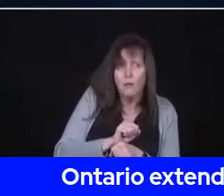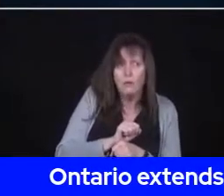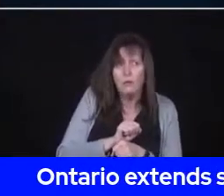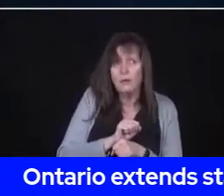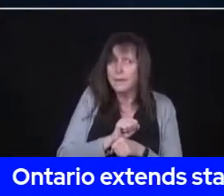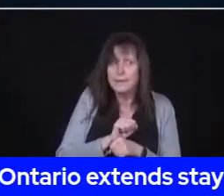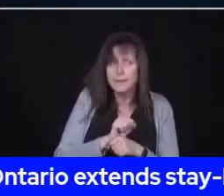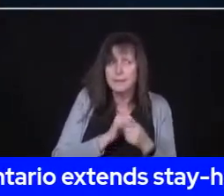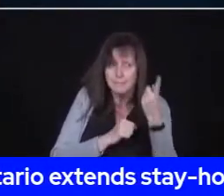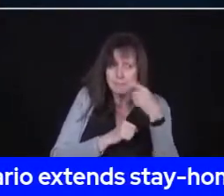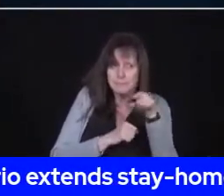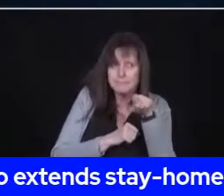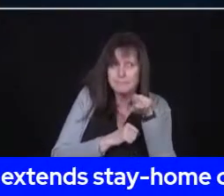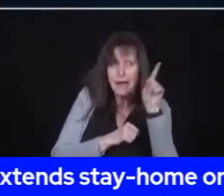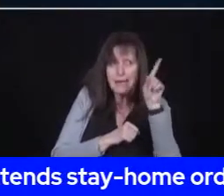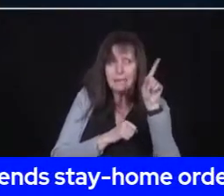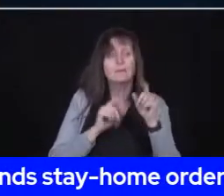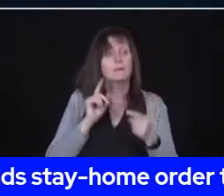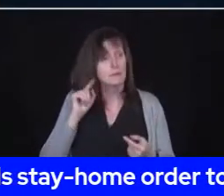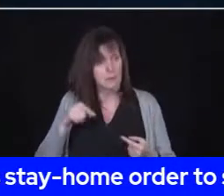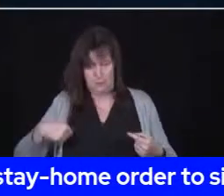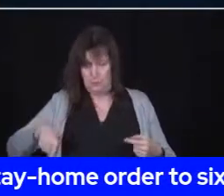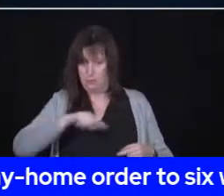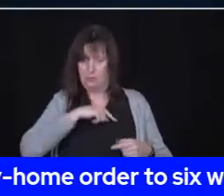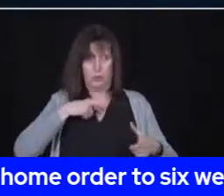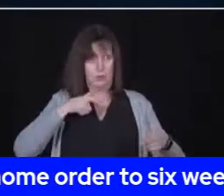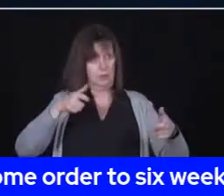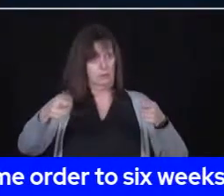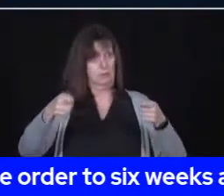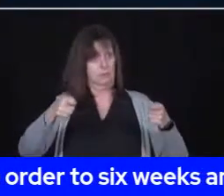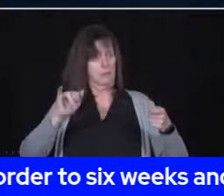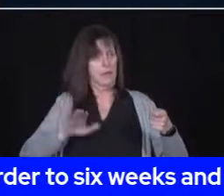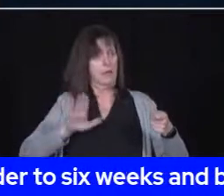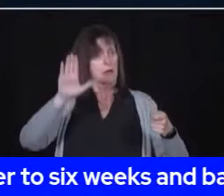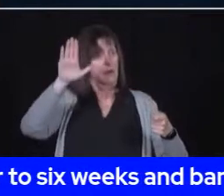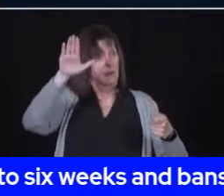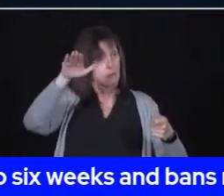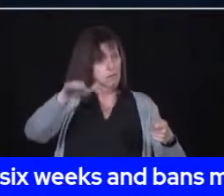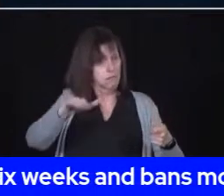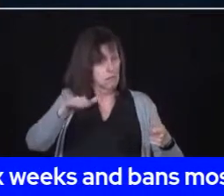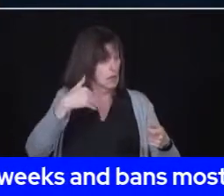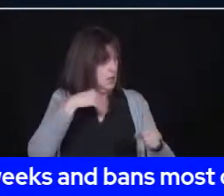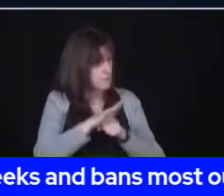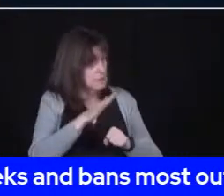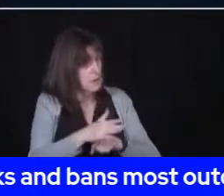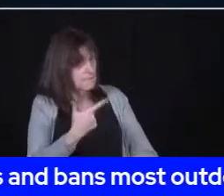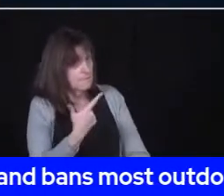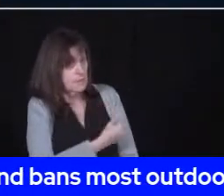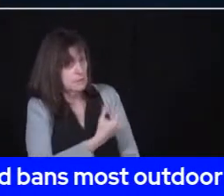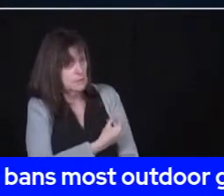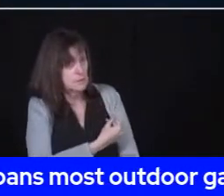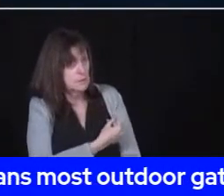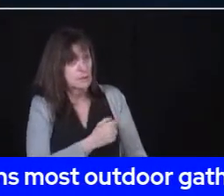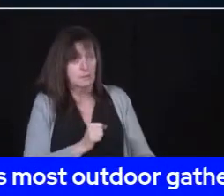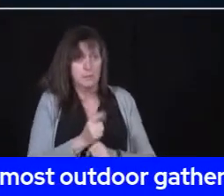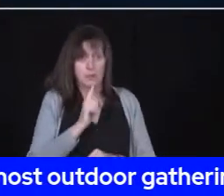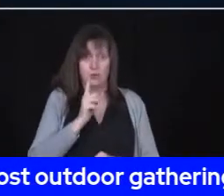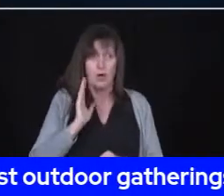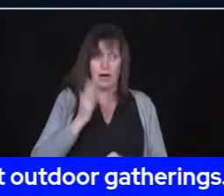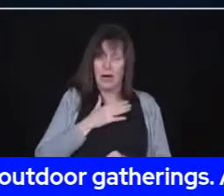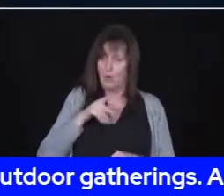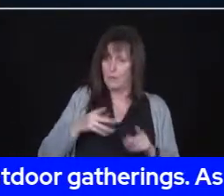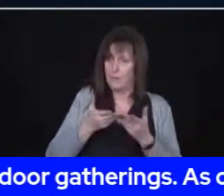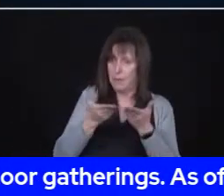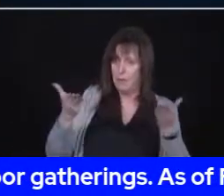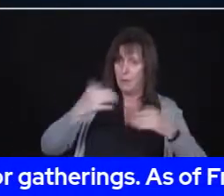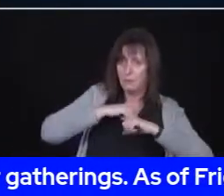away until we deal with the variants, until we get sufficient vaccines to make sure that our citizens are protected. Thank